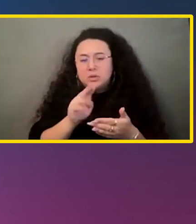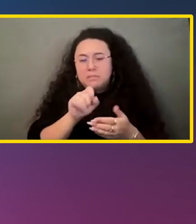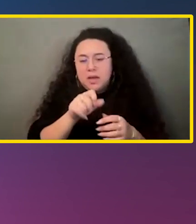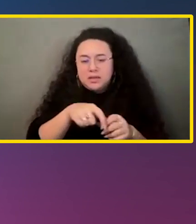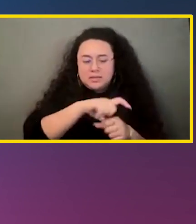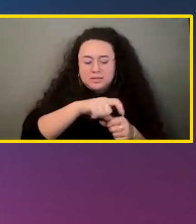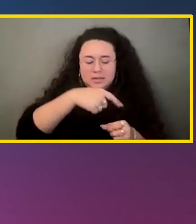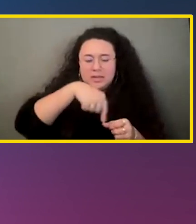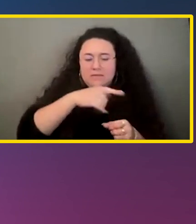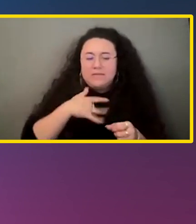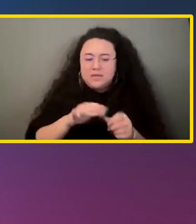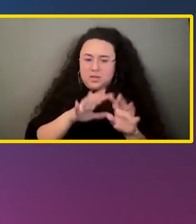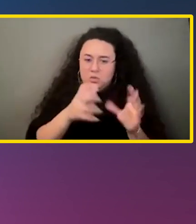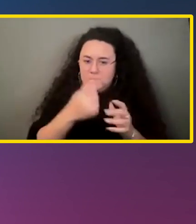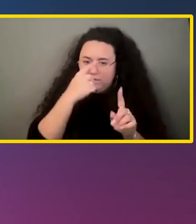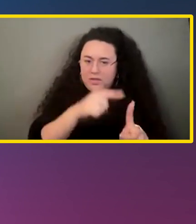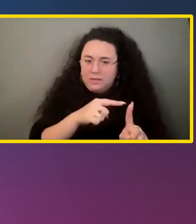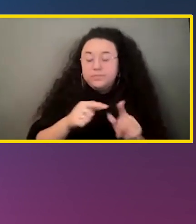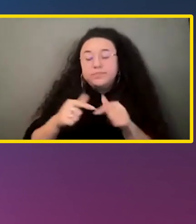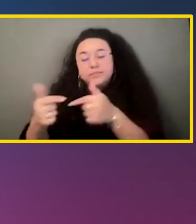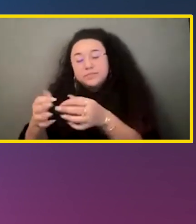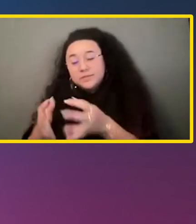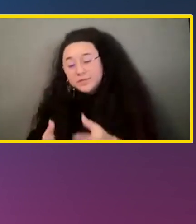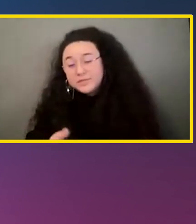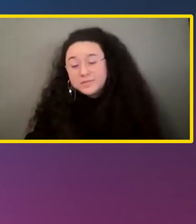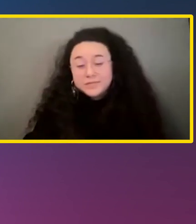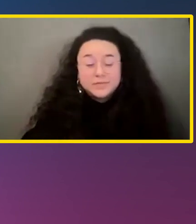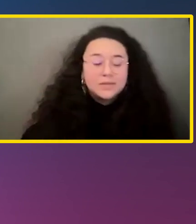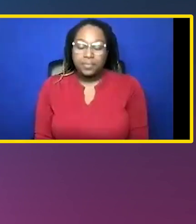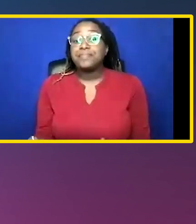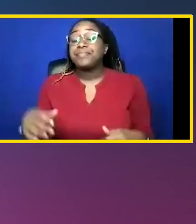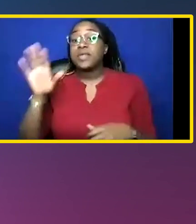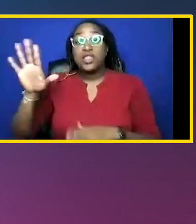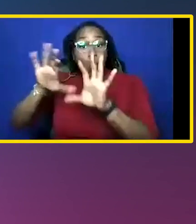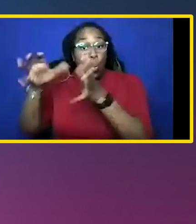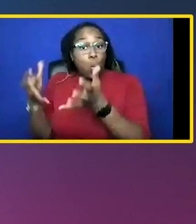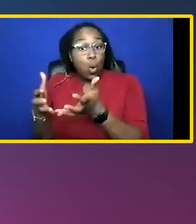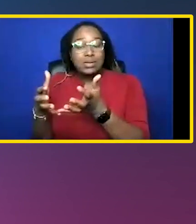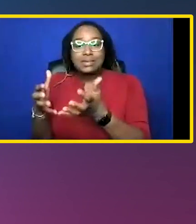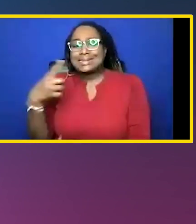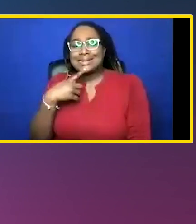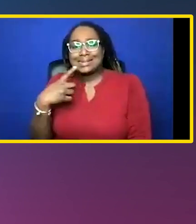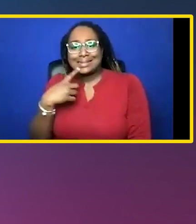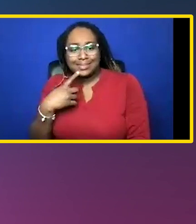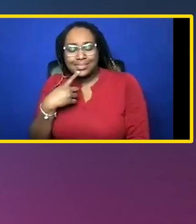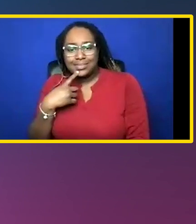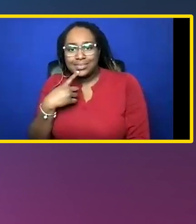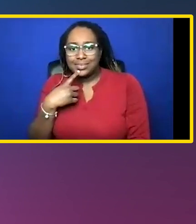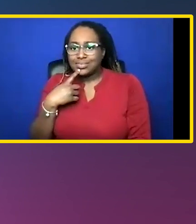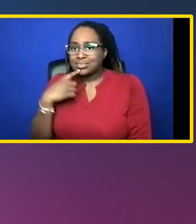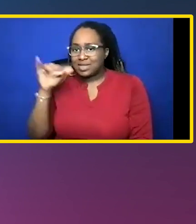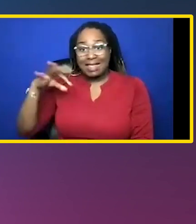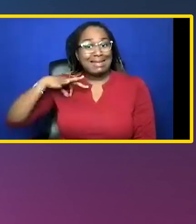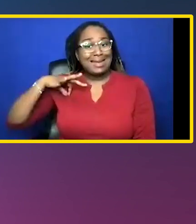out, that feels like the world to them. So the world in their case is saying that this candidate